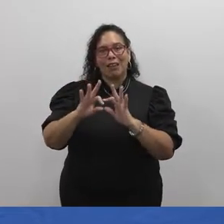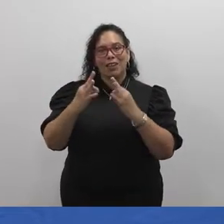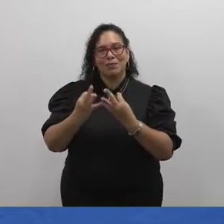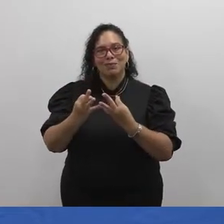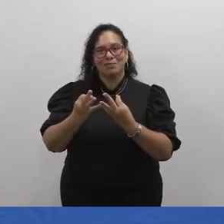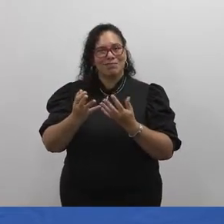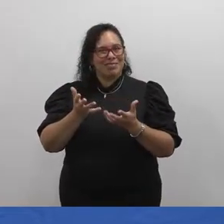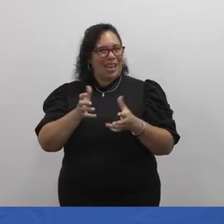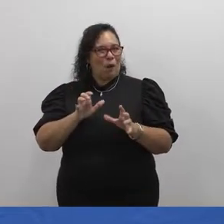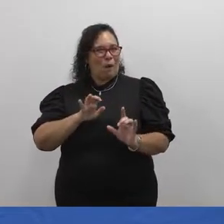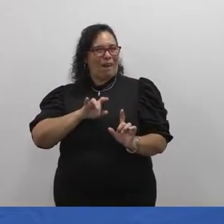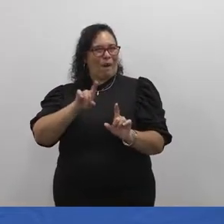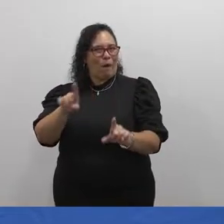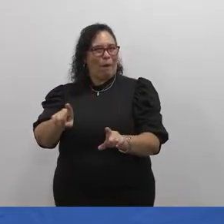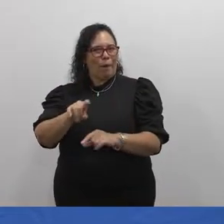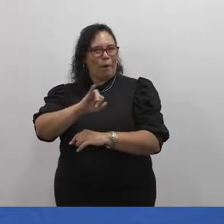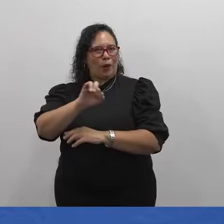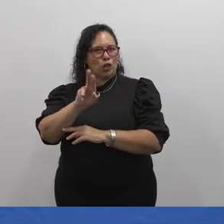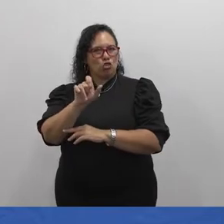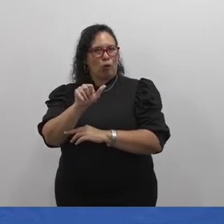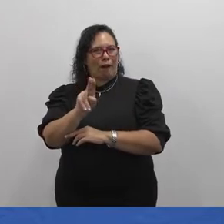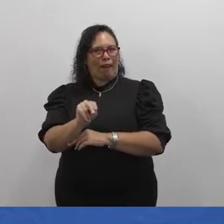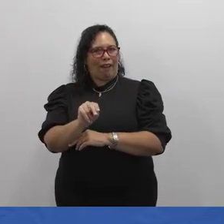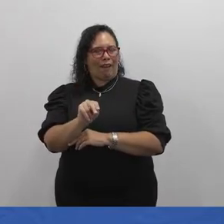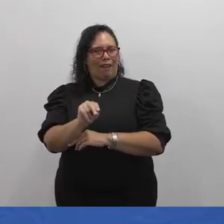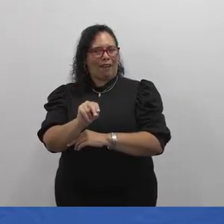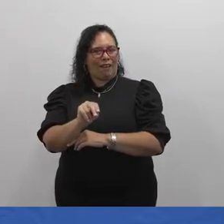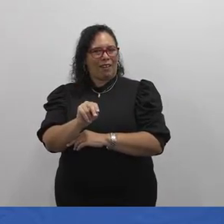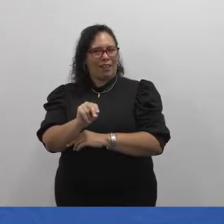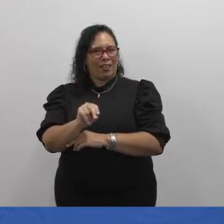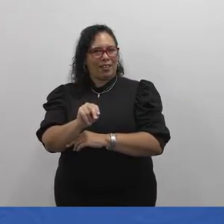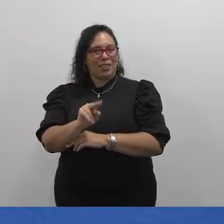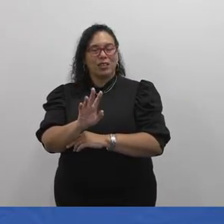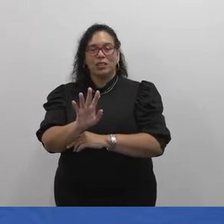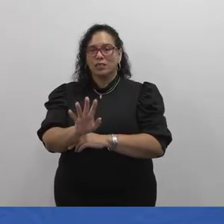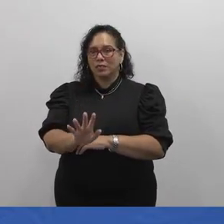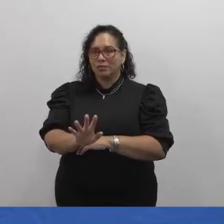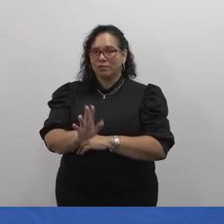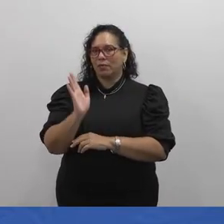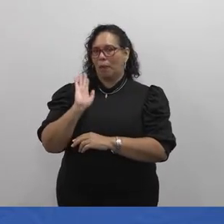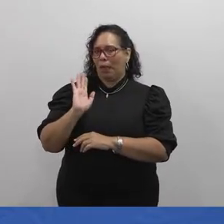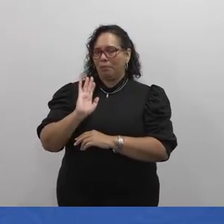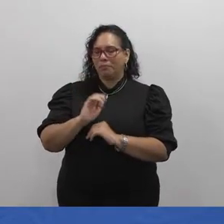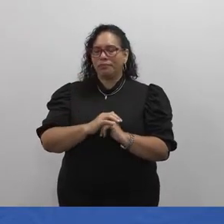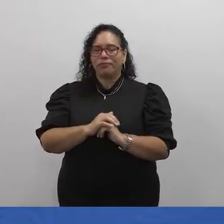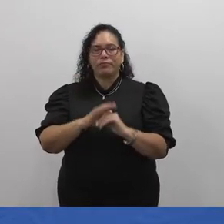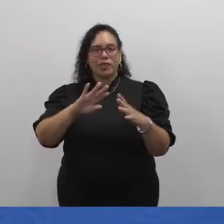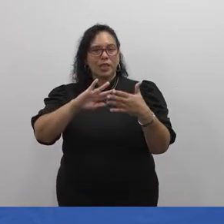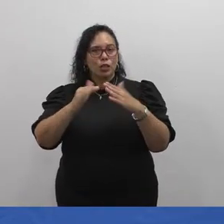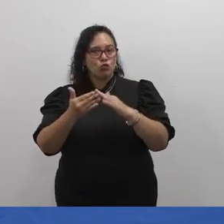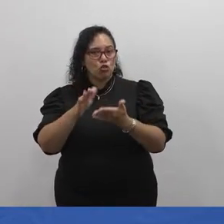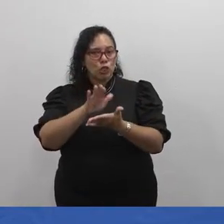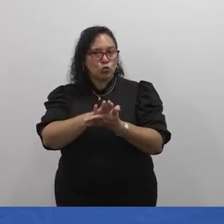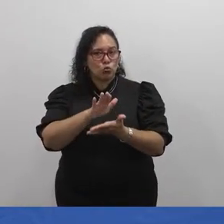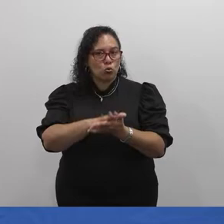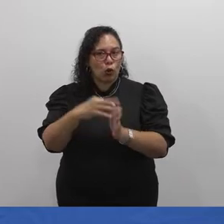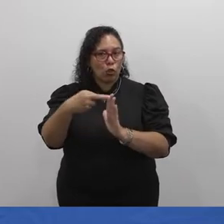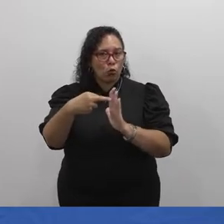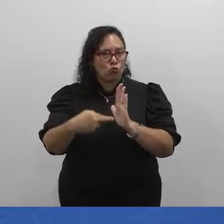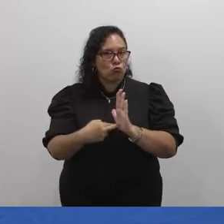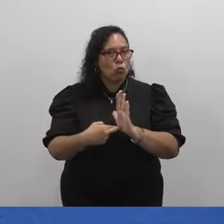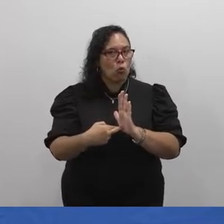not wanting them to go to Jordan, right? So in terms of a community school and the role that a